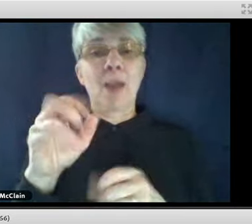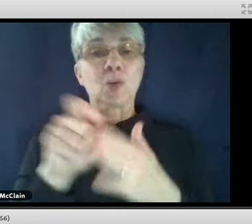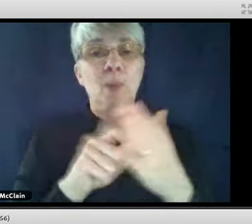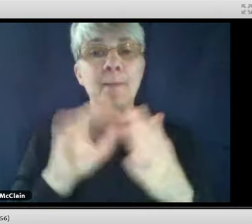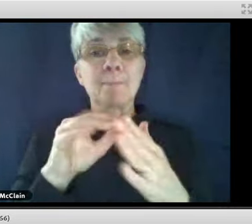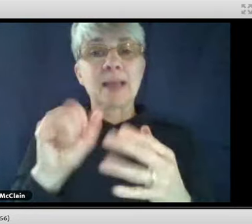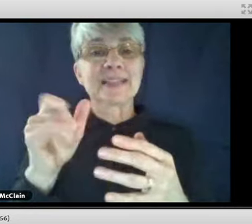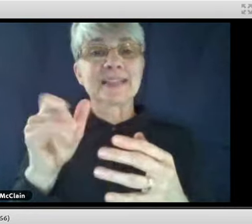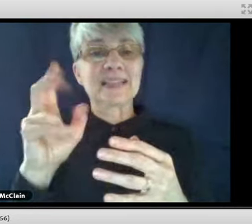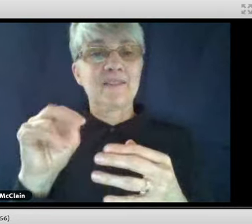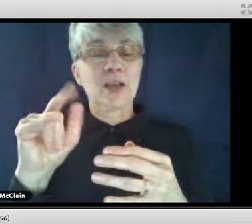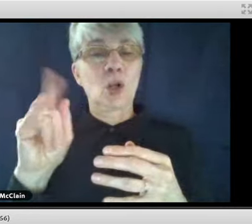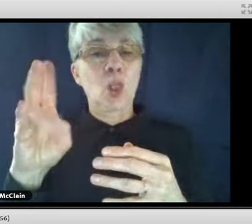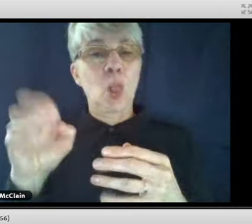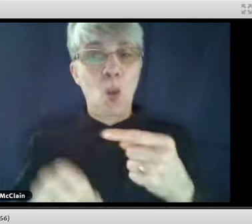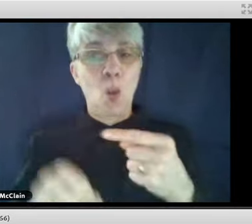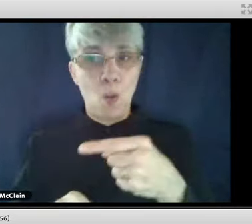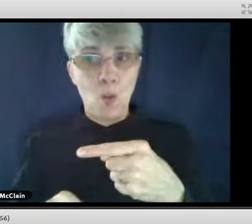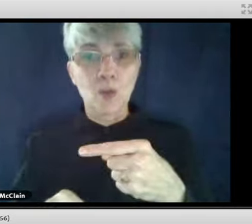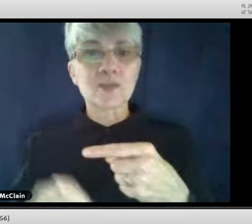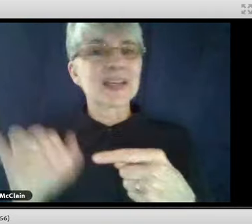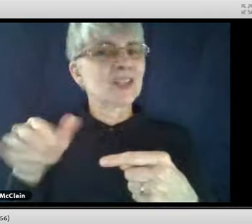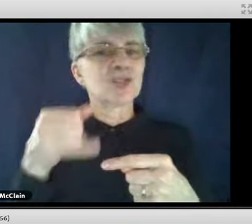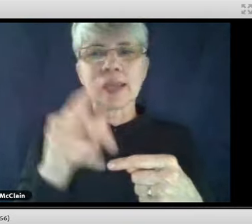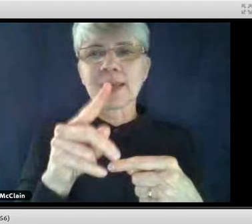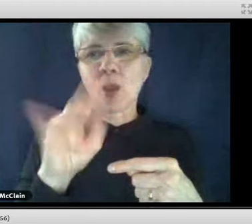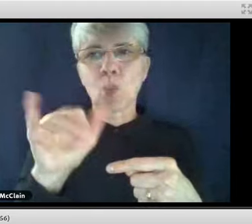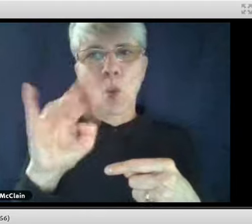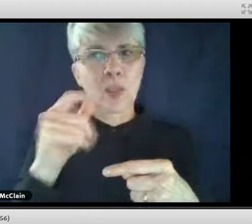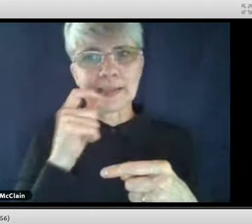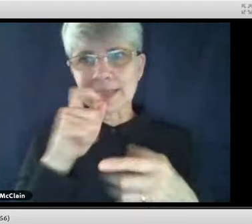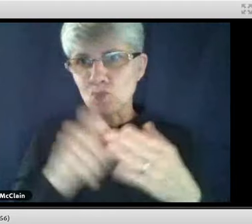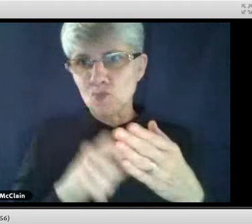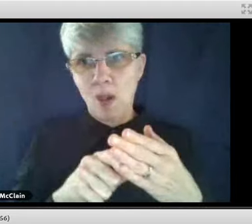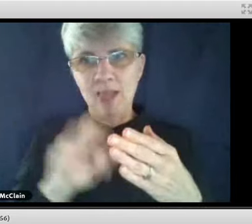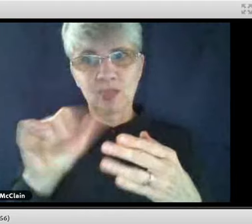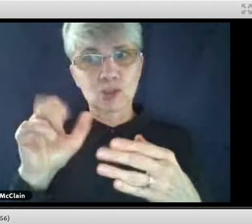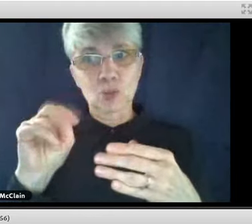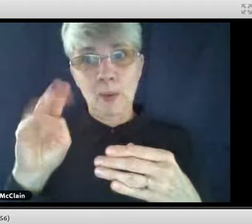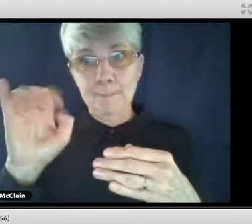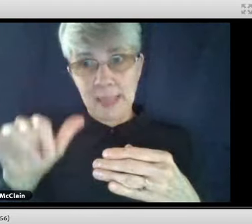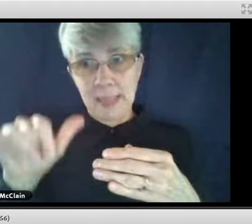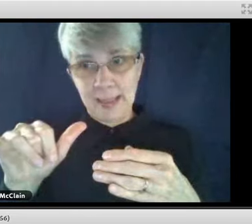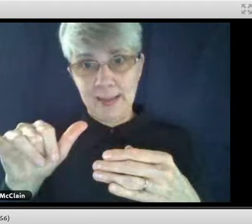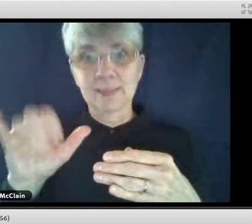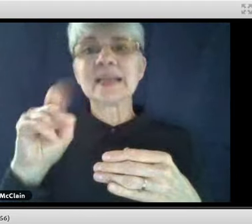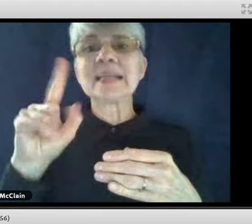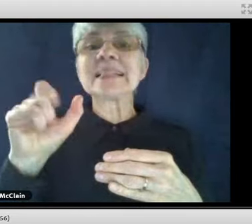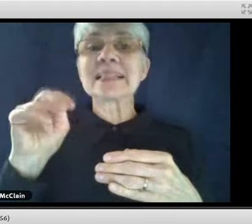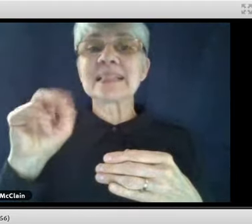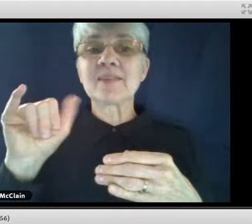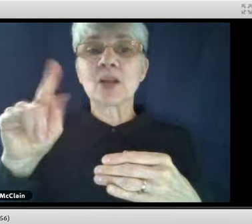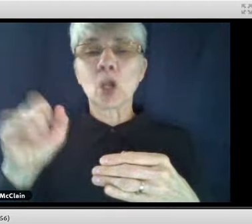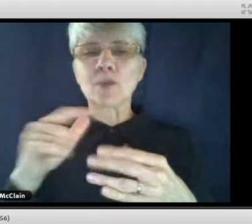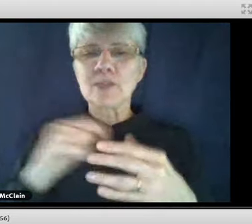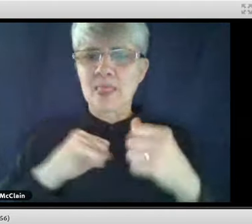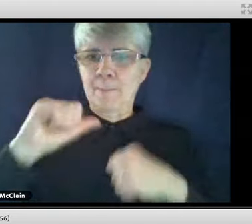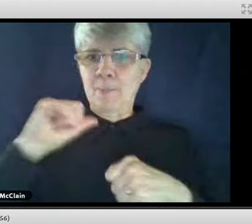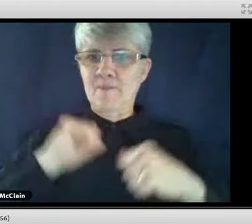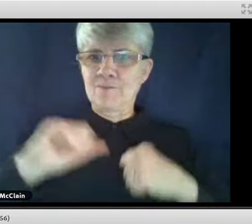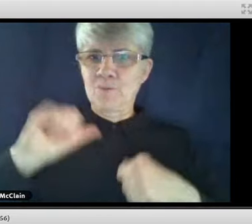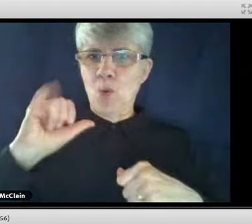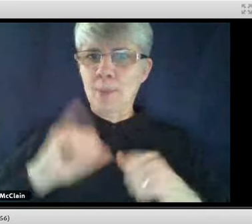this, it's J.K. Rowling didn't write the screenplay; it was Stephen Kloves. And then this is a performance, right?